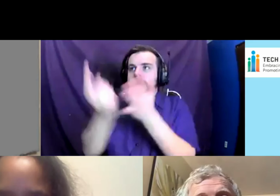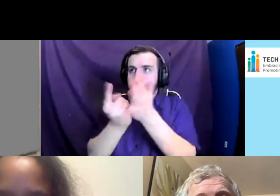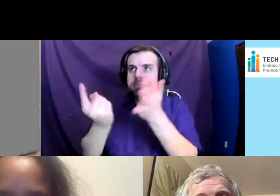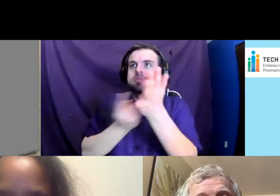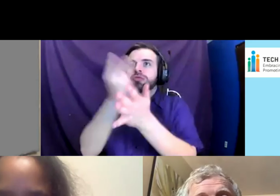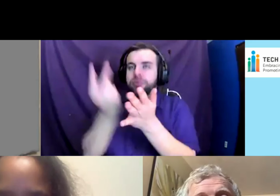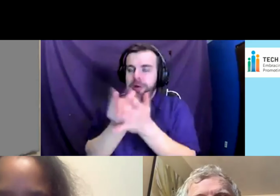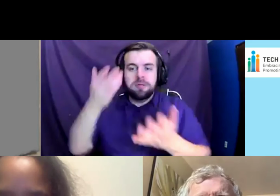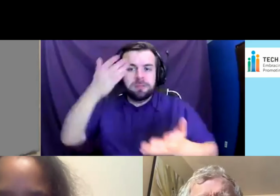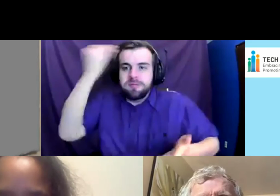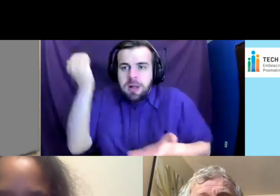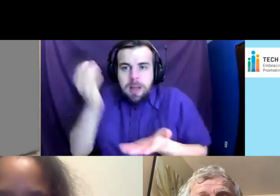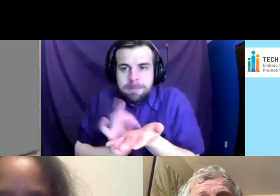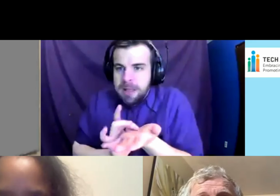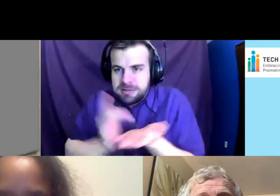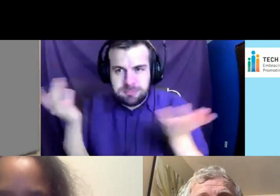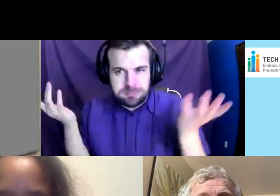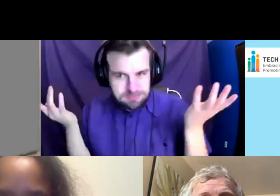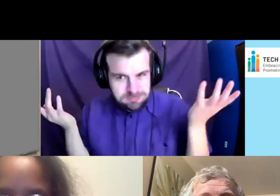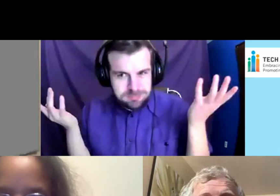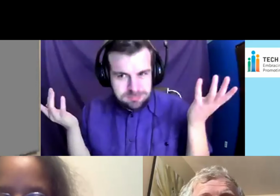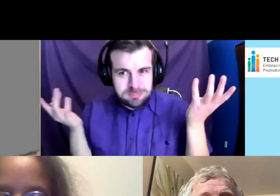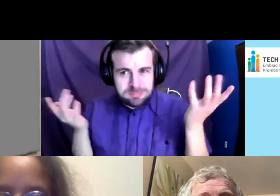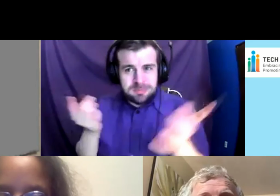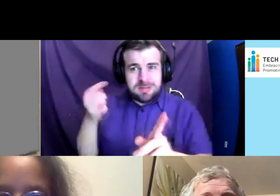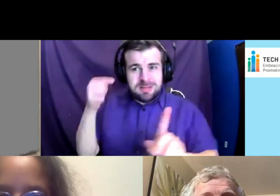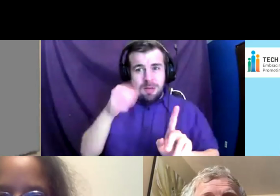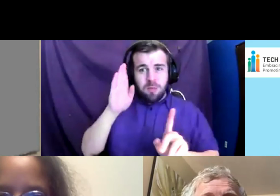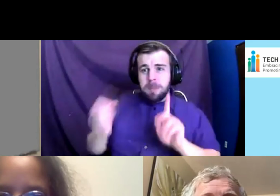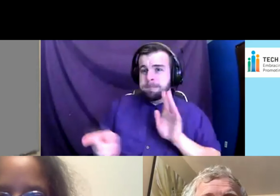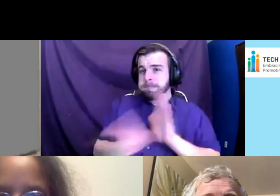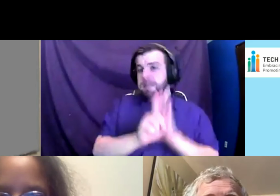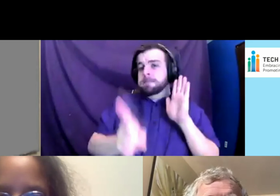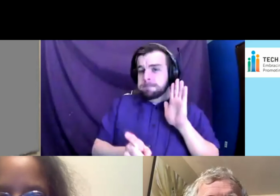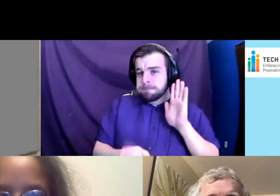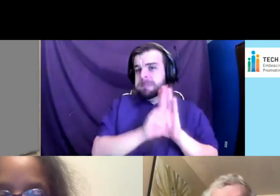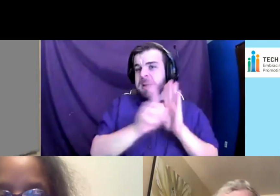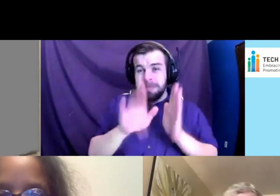medicine. So does it beep for you, the little box that you take with you?